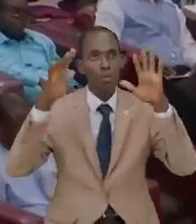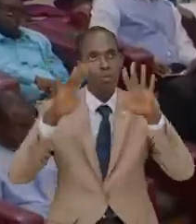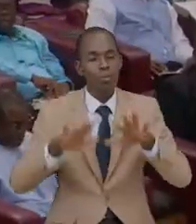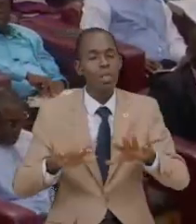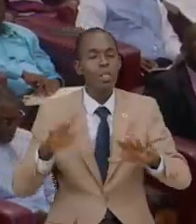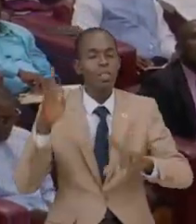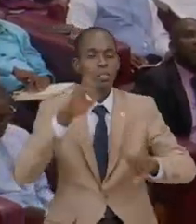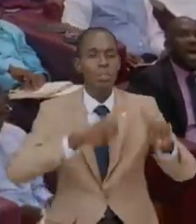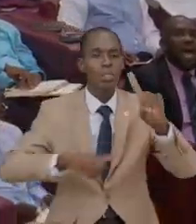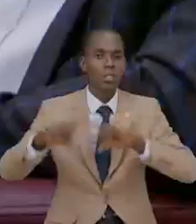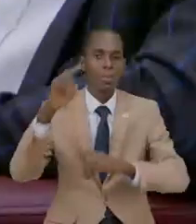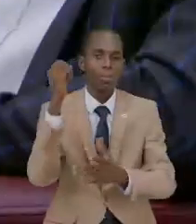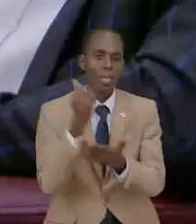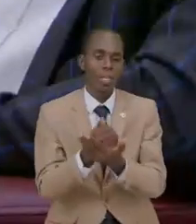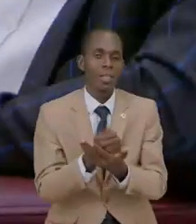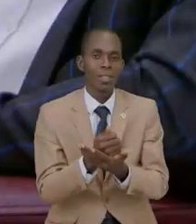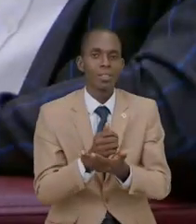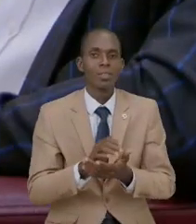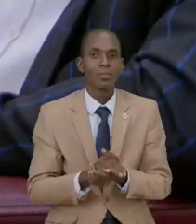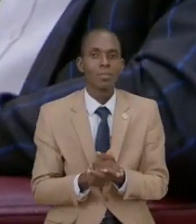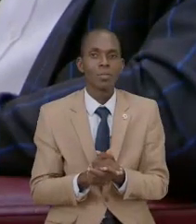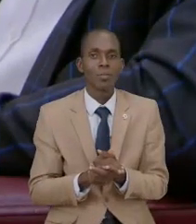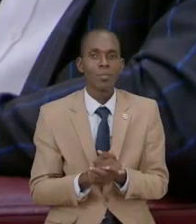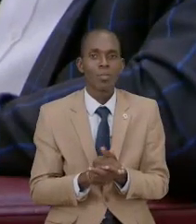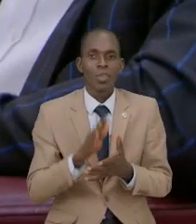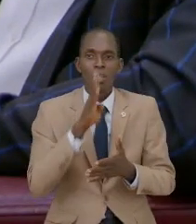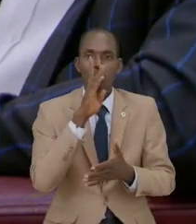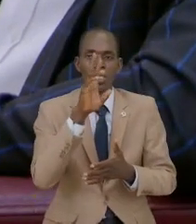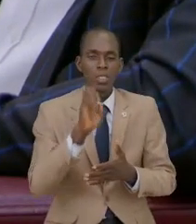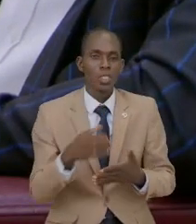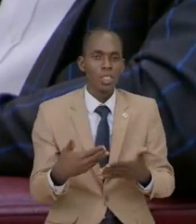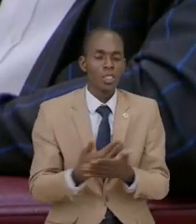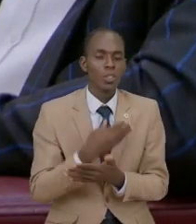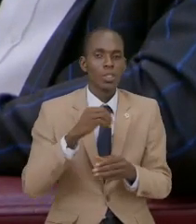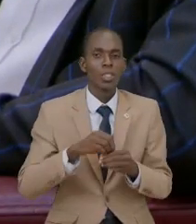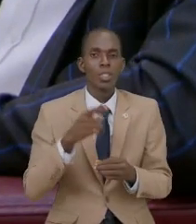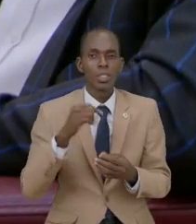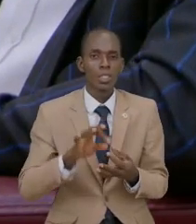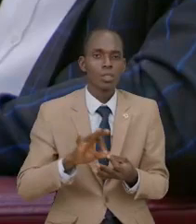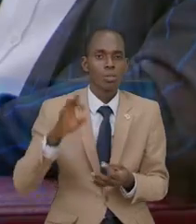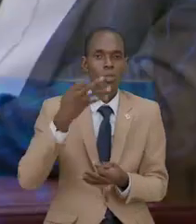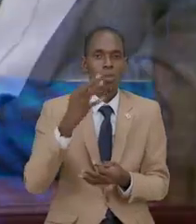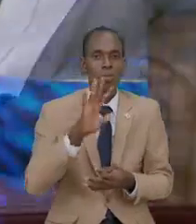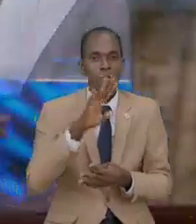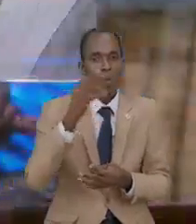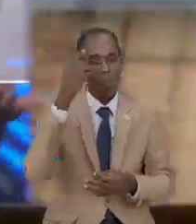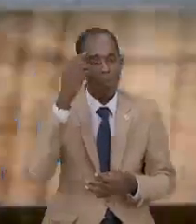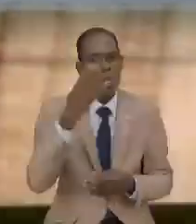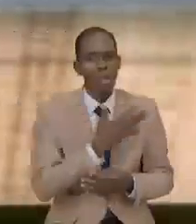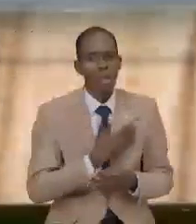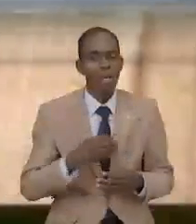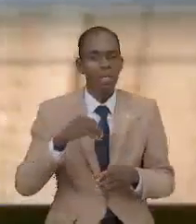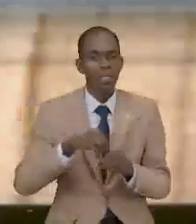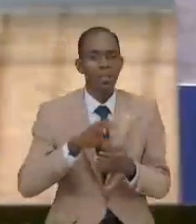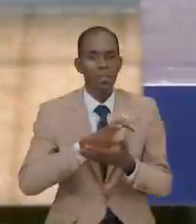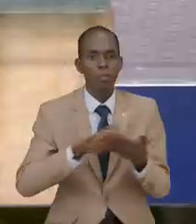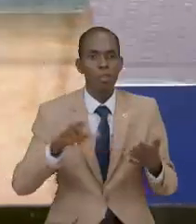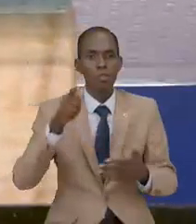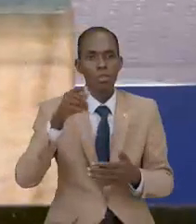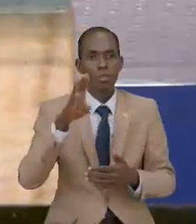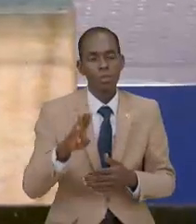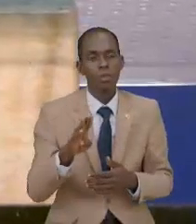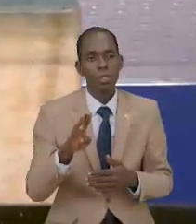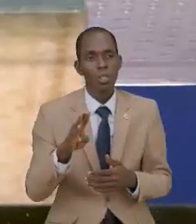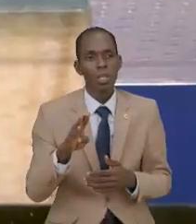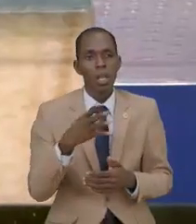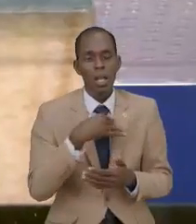Amen. Amen. Be renewed in the spirit of your mind. And then in verse 24, it